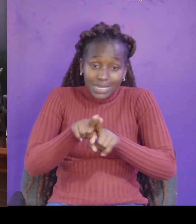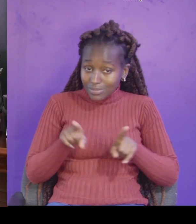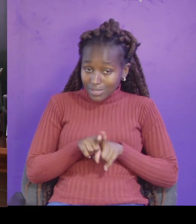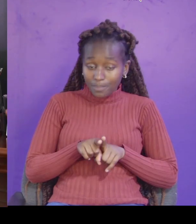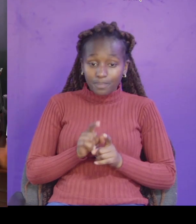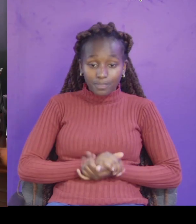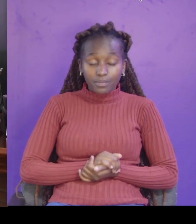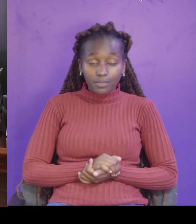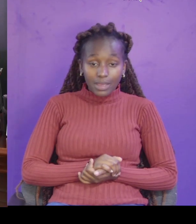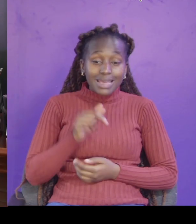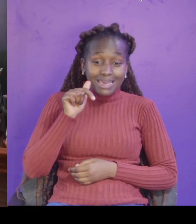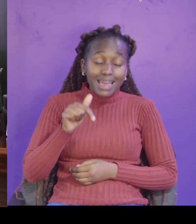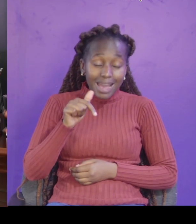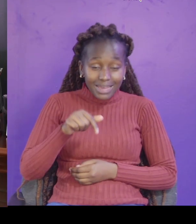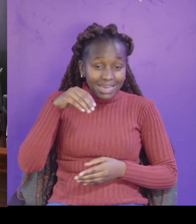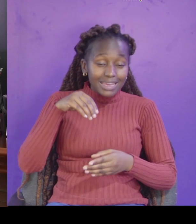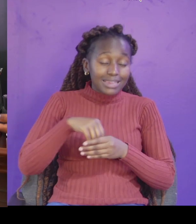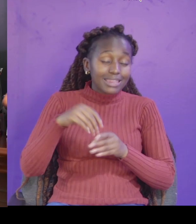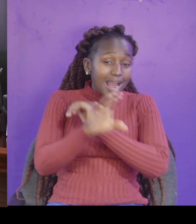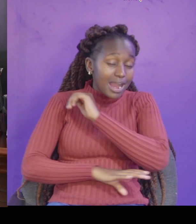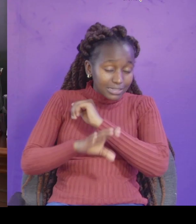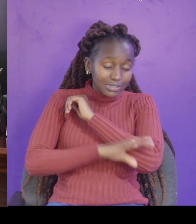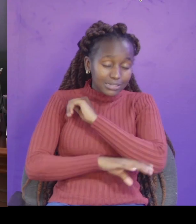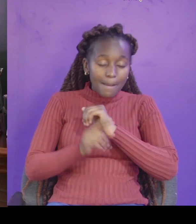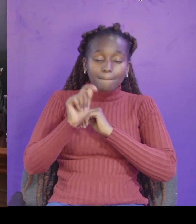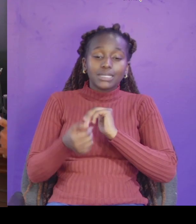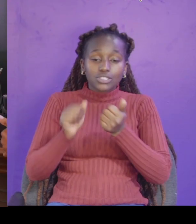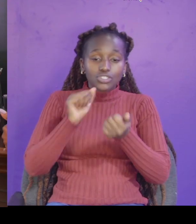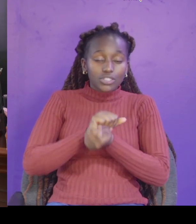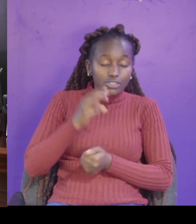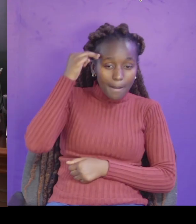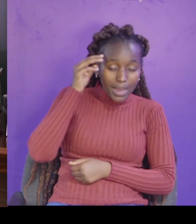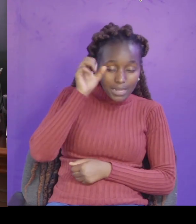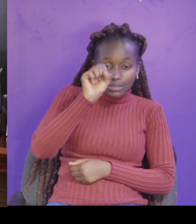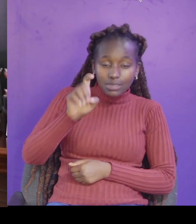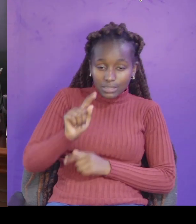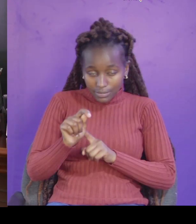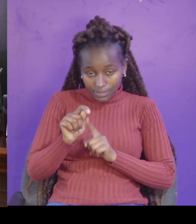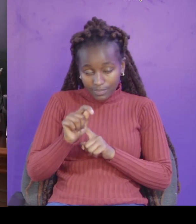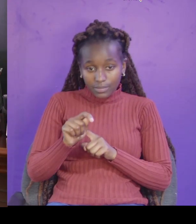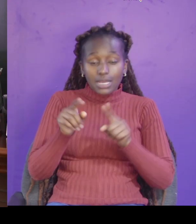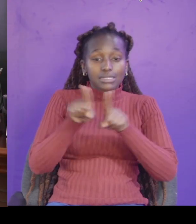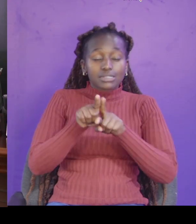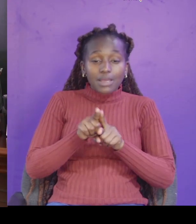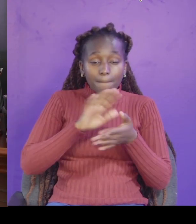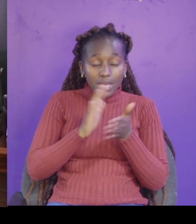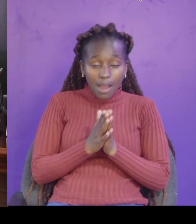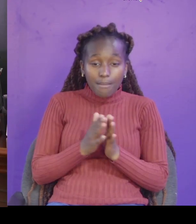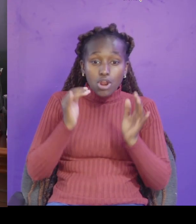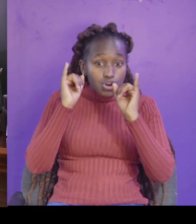In this country, we have to change our mindset. We do factory setting. We be born again. We